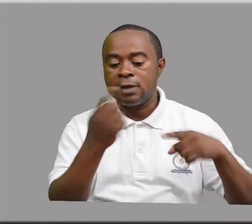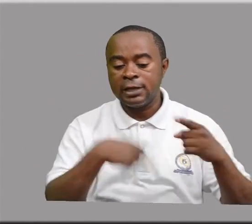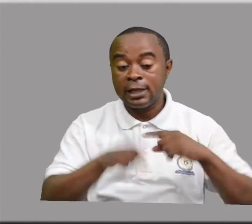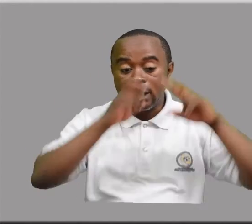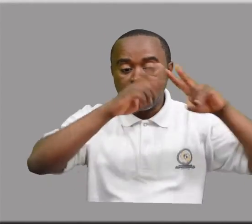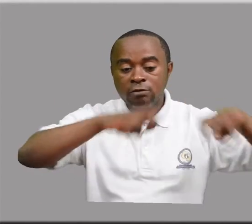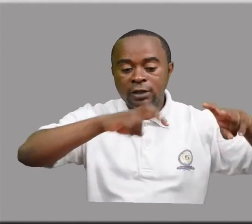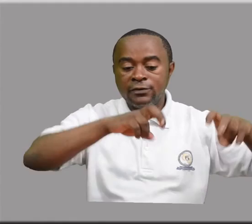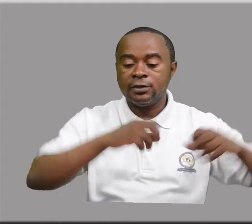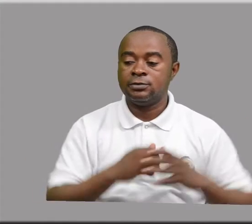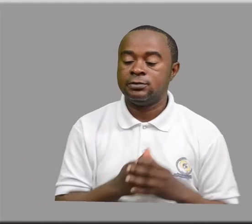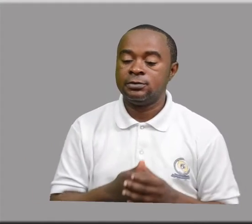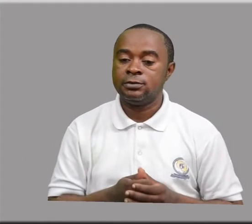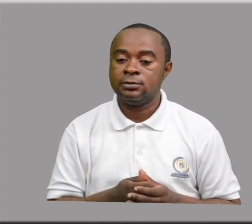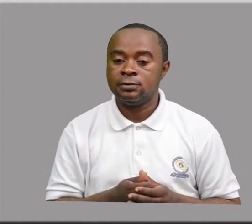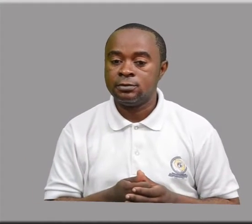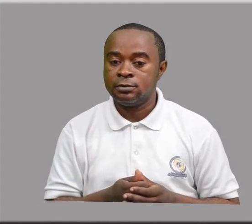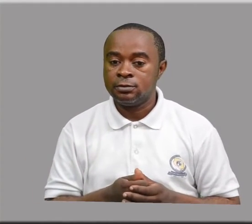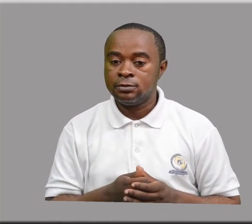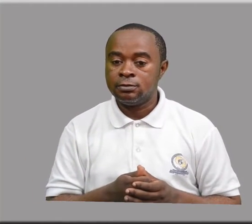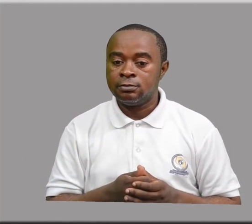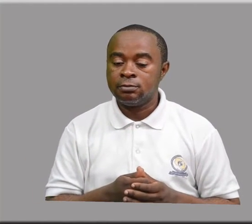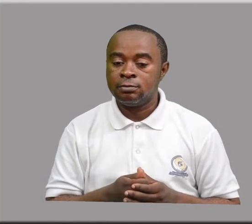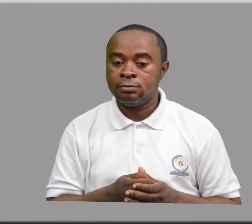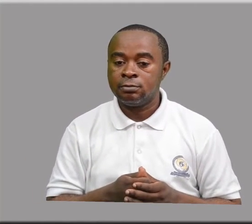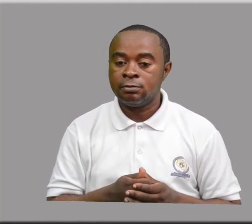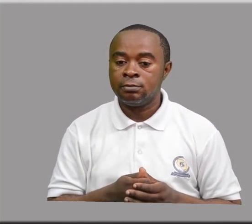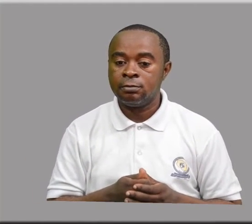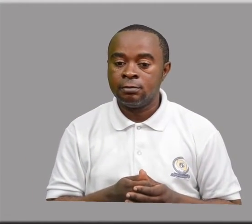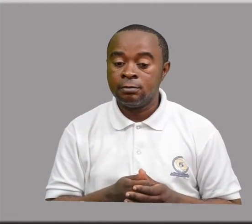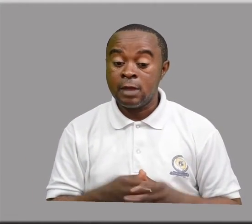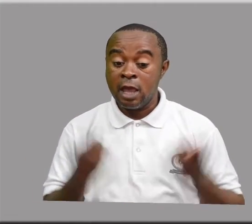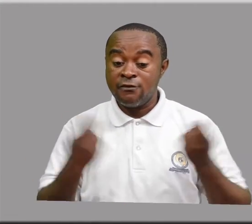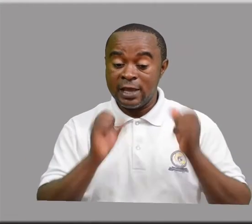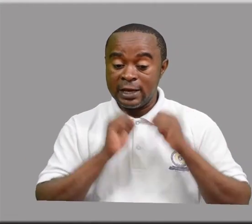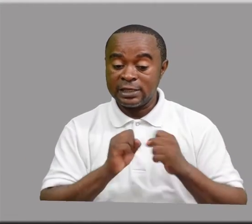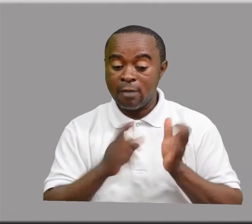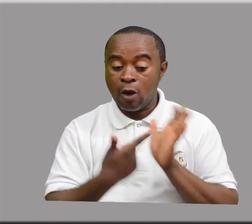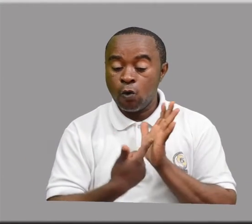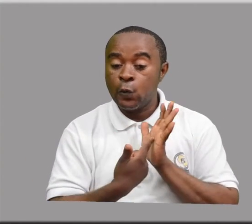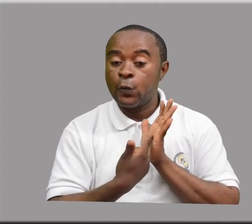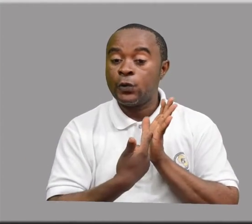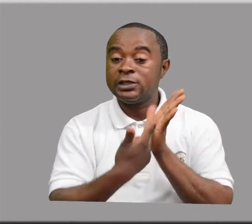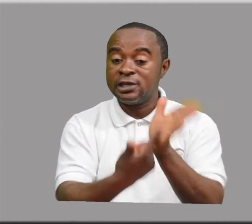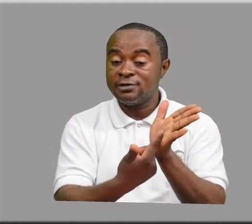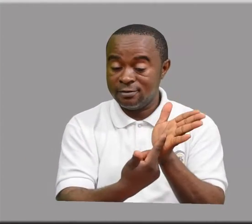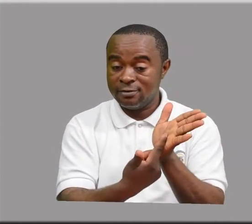And you have to show how you are going to make sure that